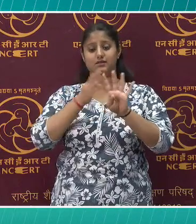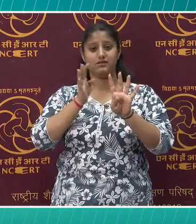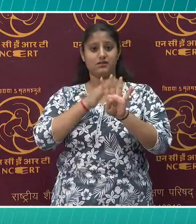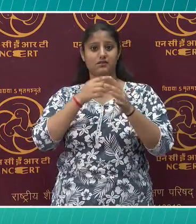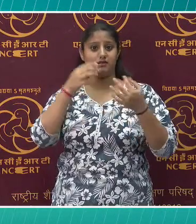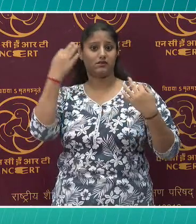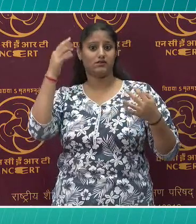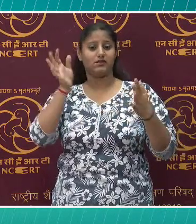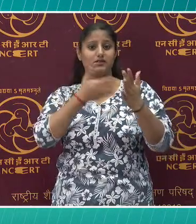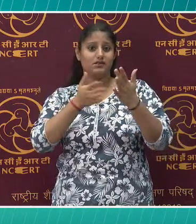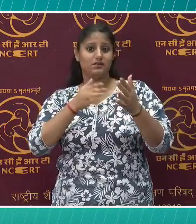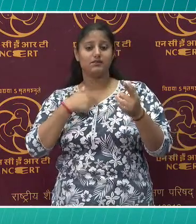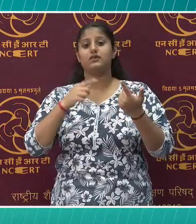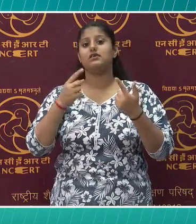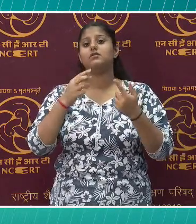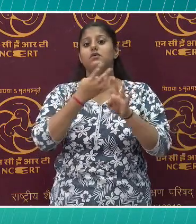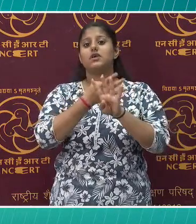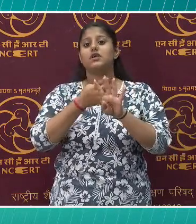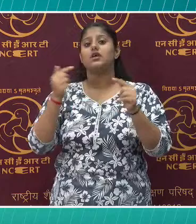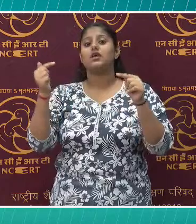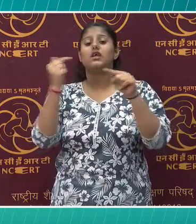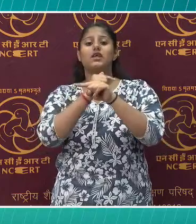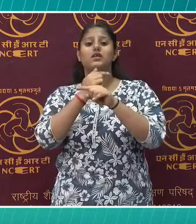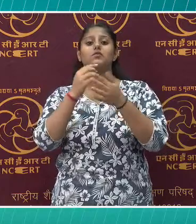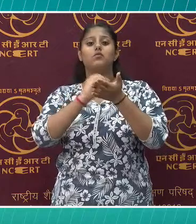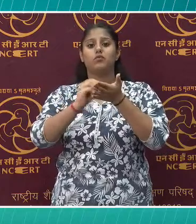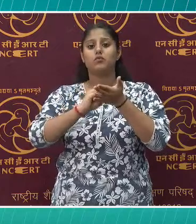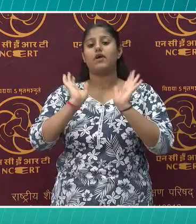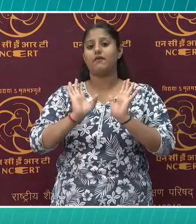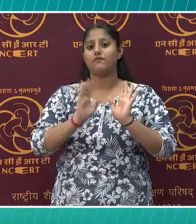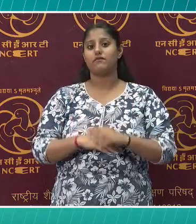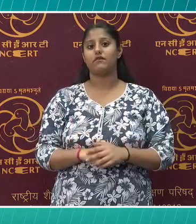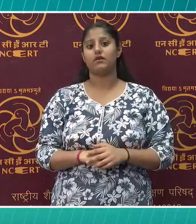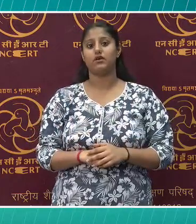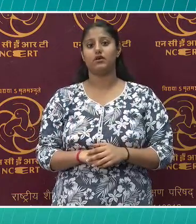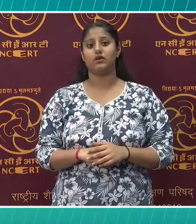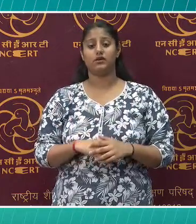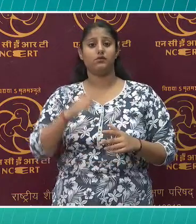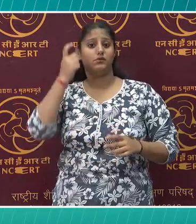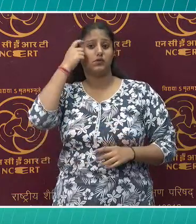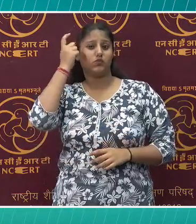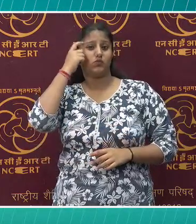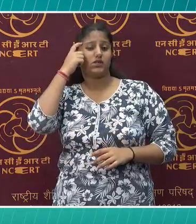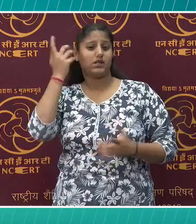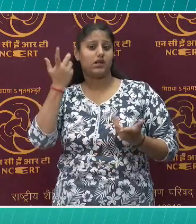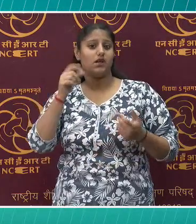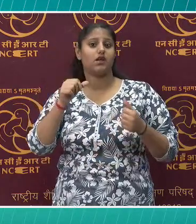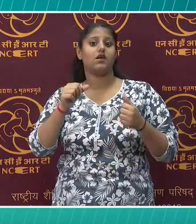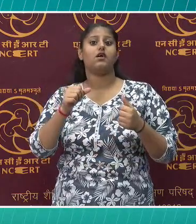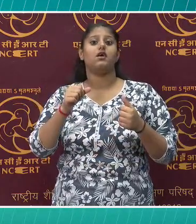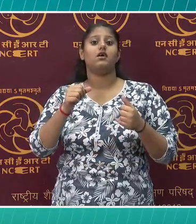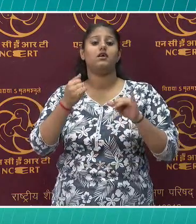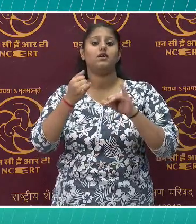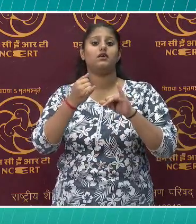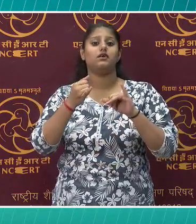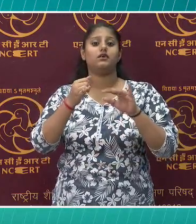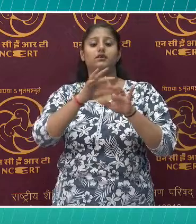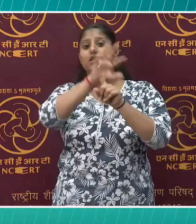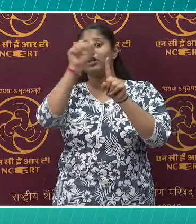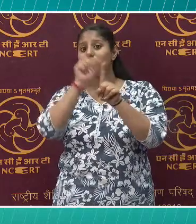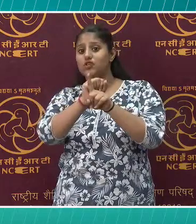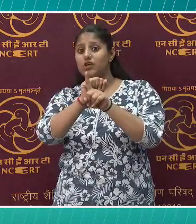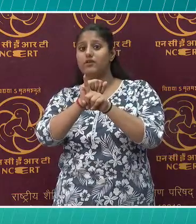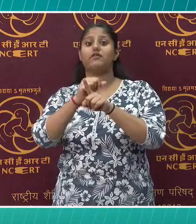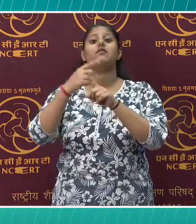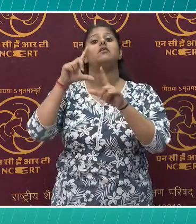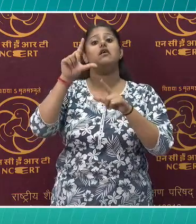has cross-curricular boundaries. So when we think of arts, we think of Sahitya, literature.